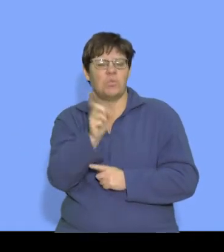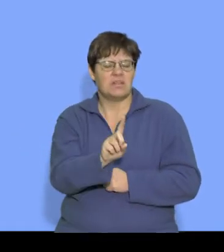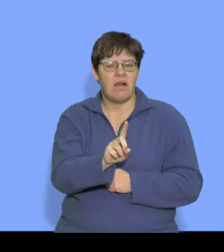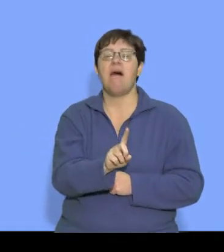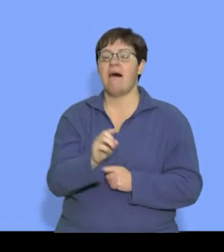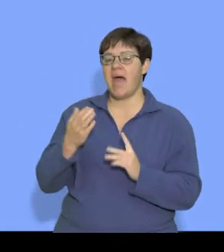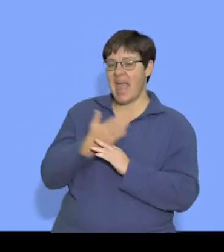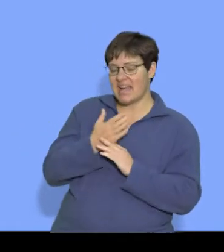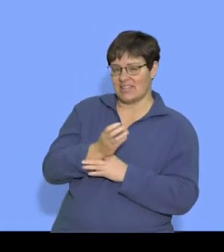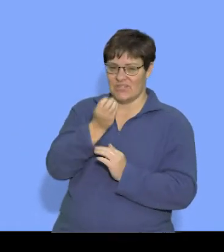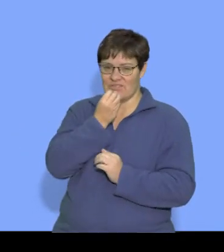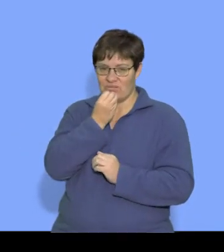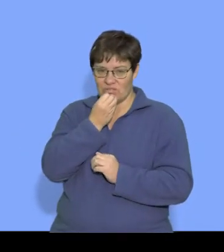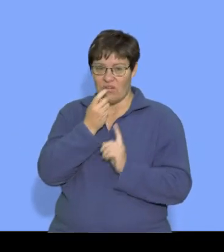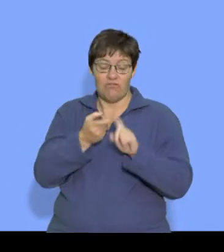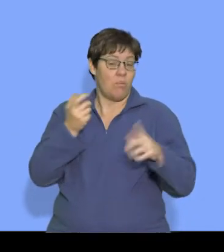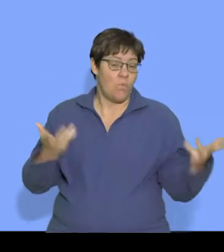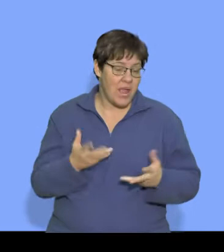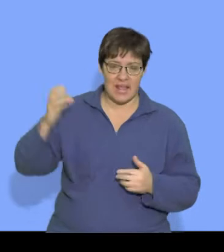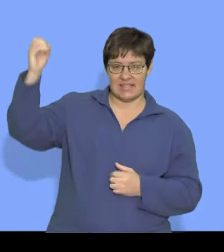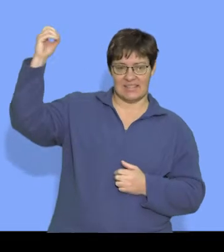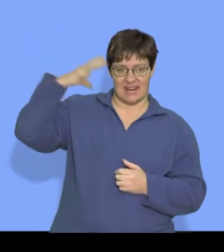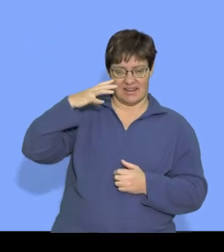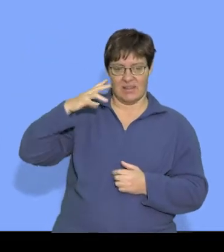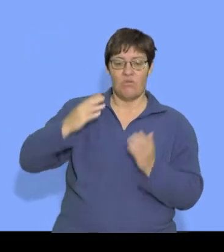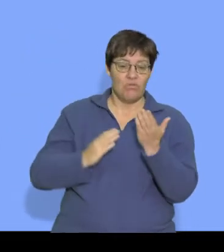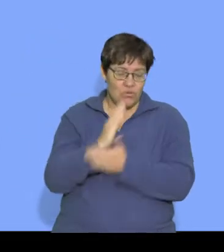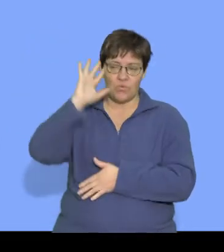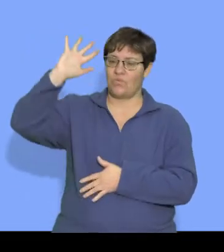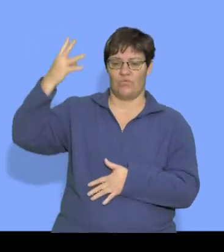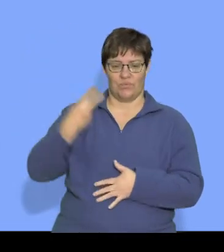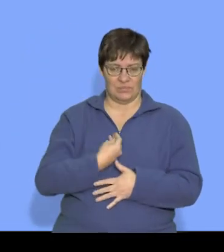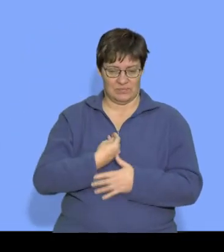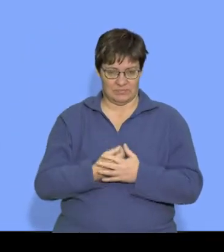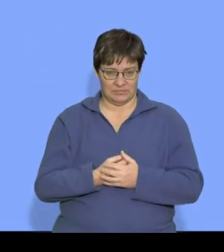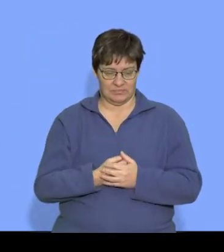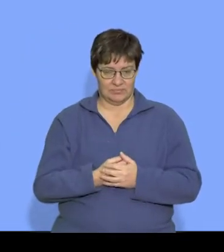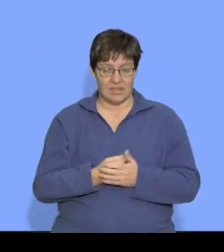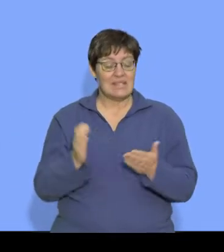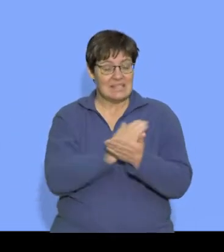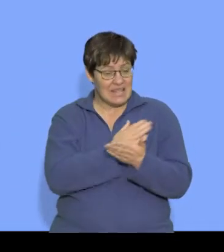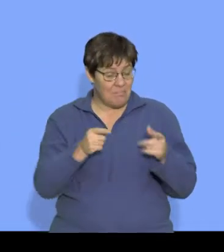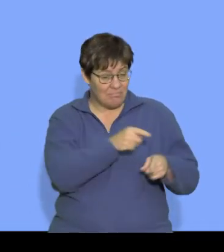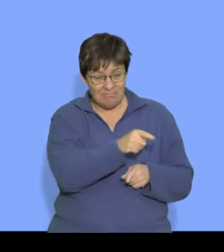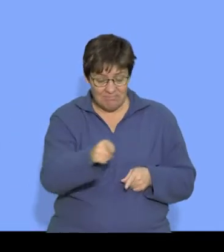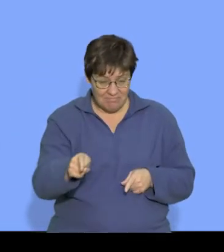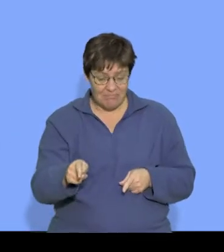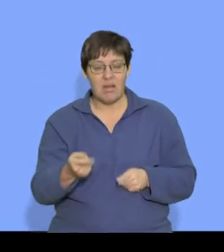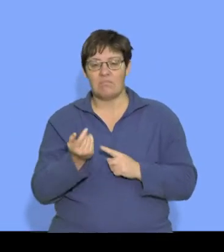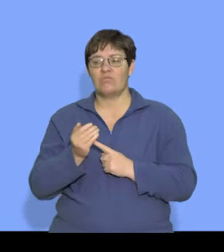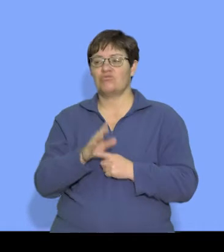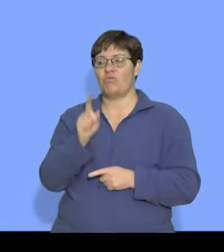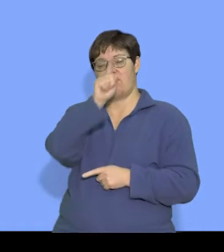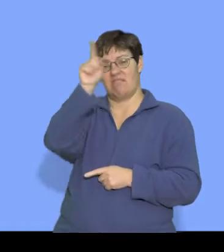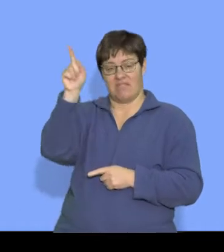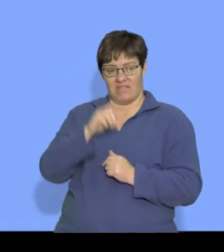is being able to access food from the sun by carrying out photosynthesis. Some photosynthetic organisms are shown in